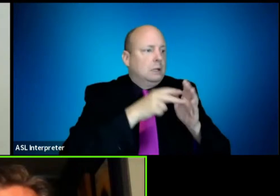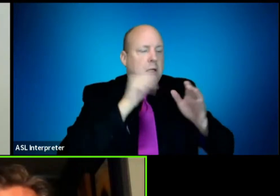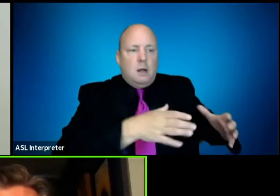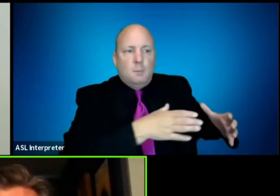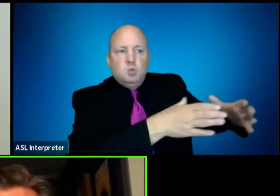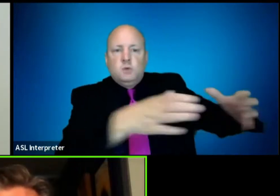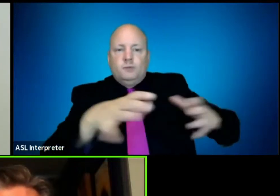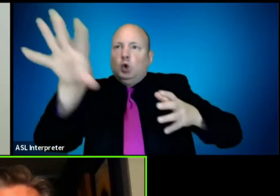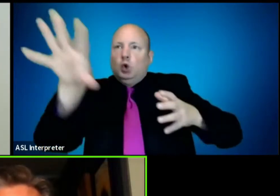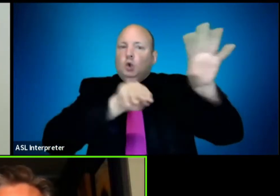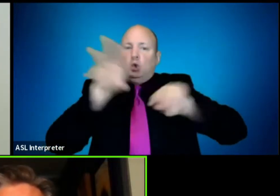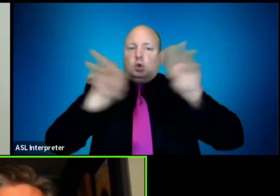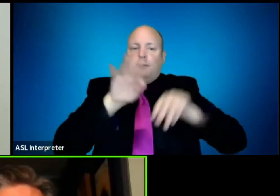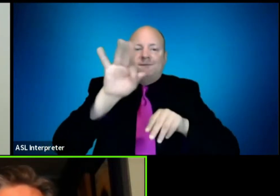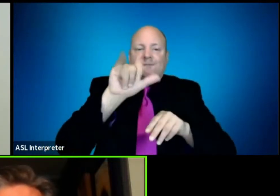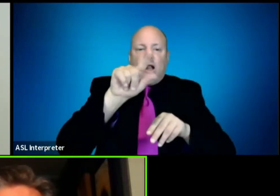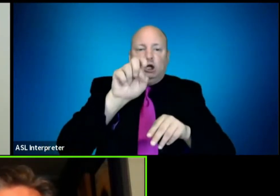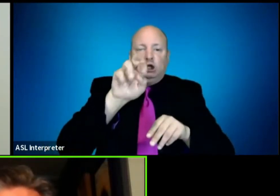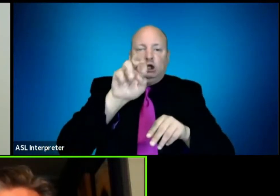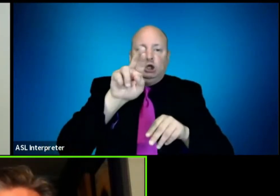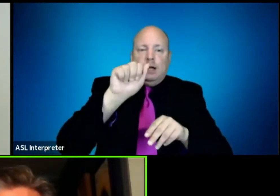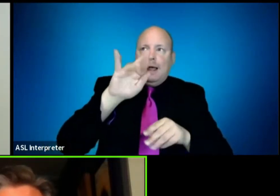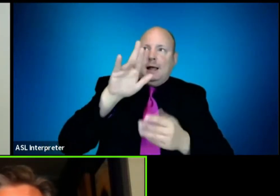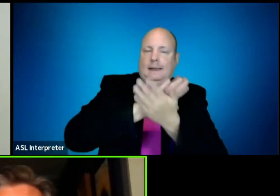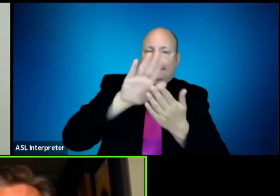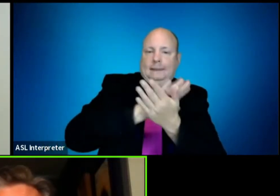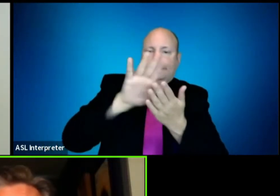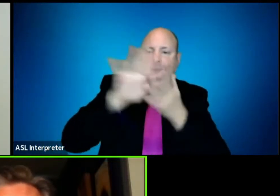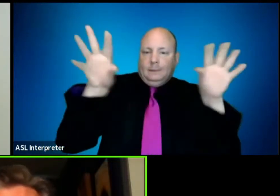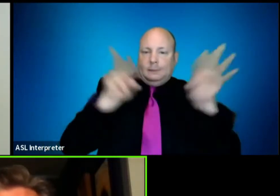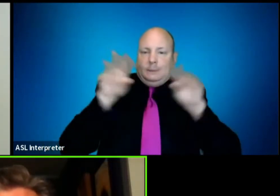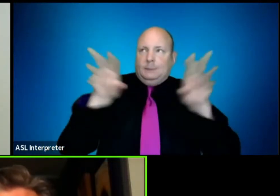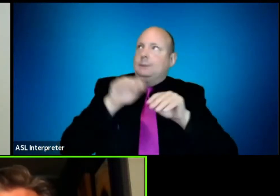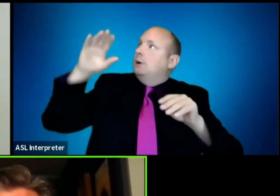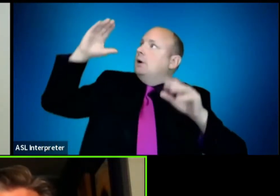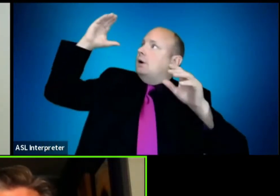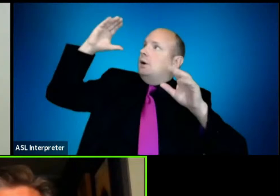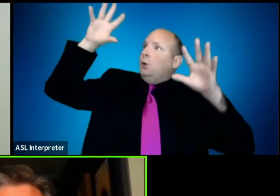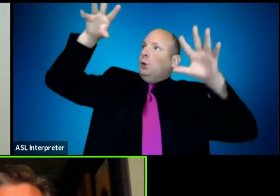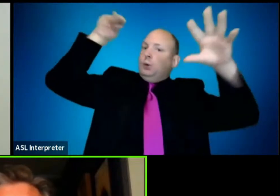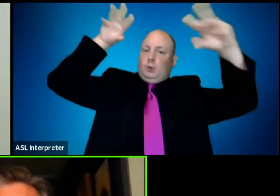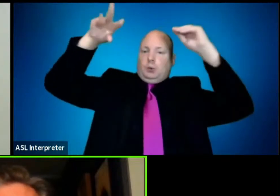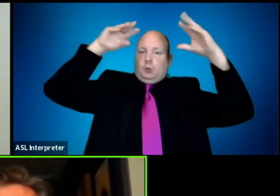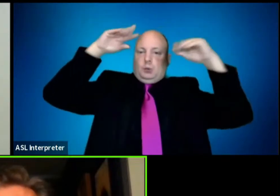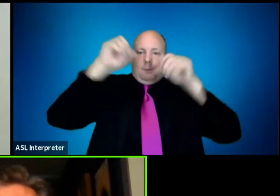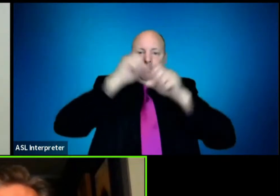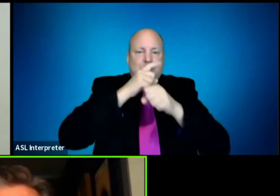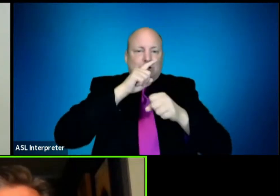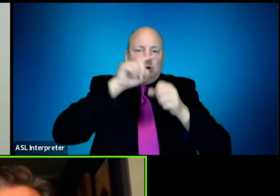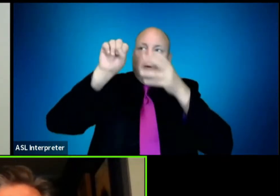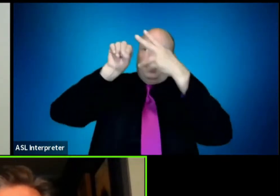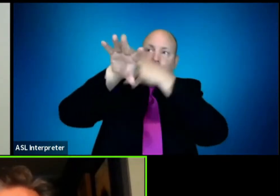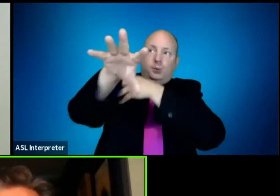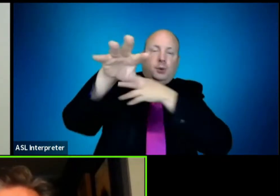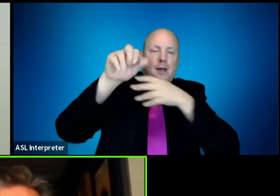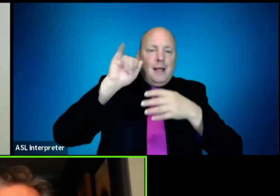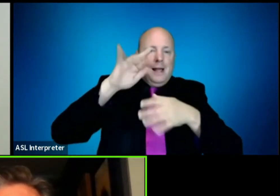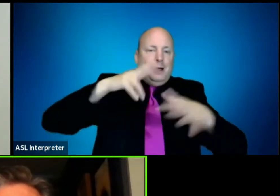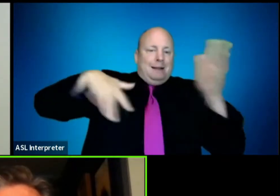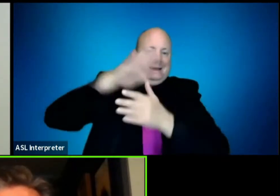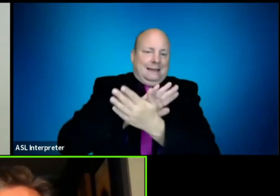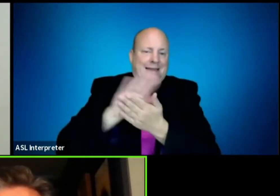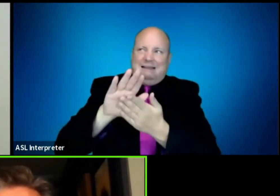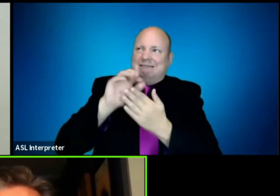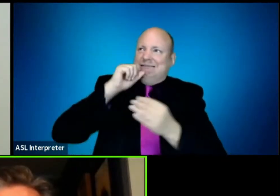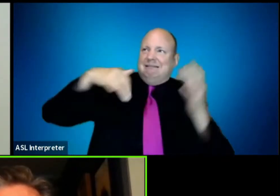circulation of outdoor air through their heating ventilation systems or through open windows. They've continued to remind people